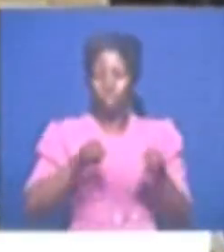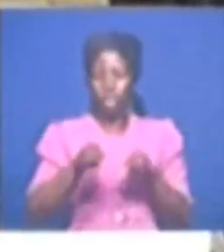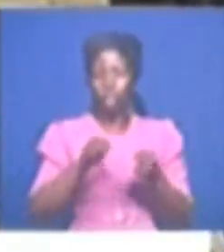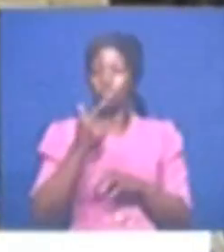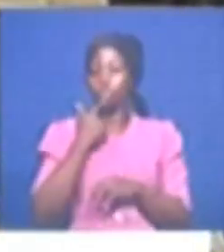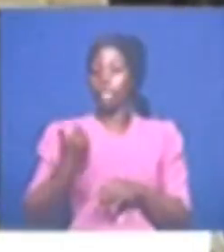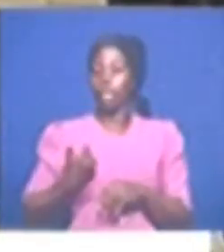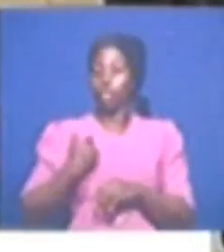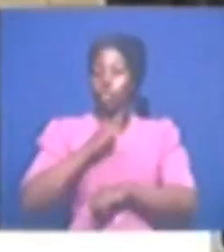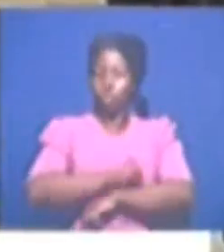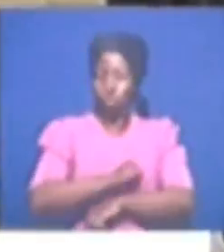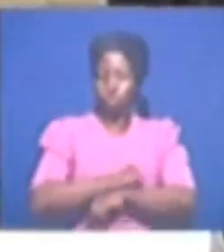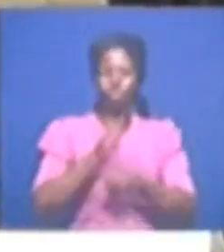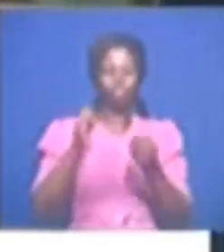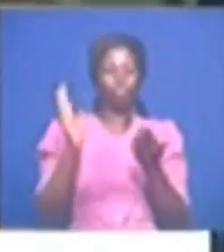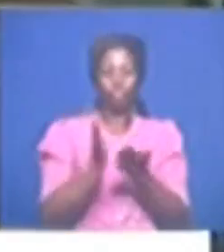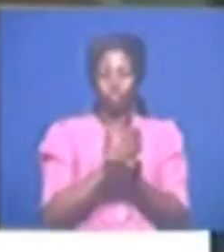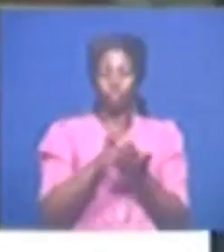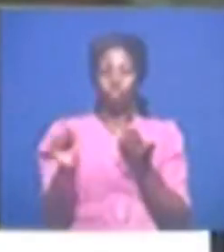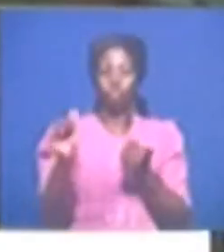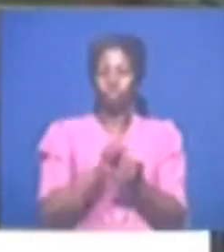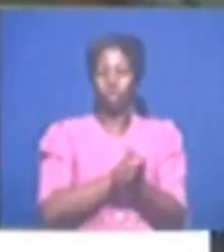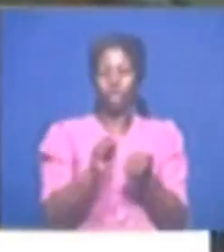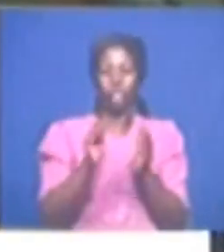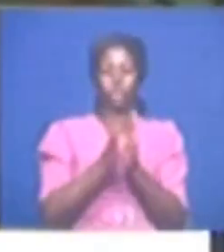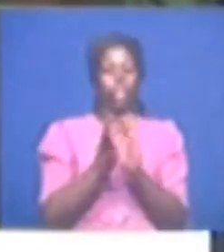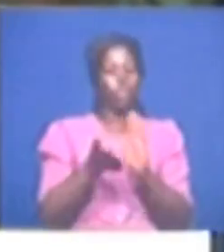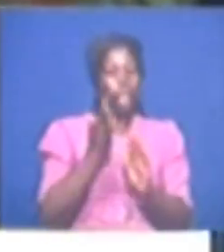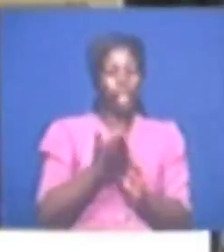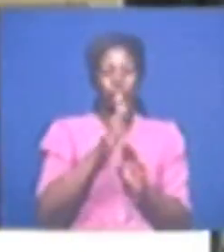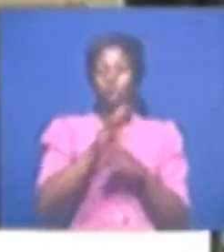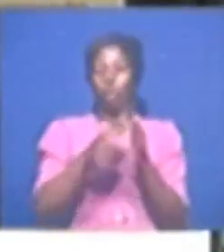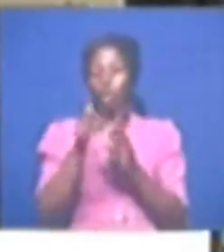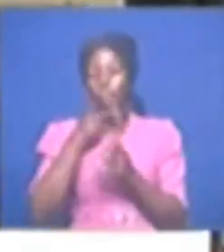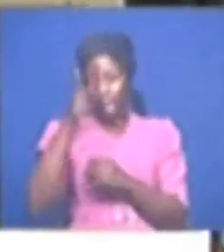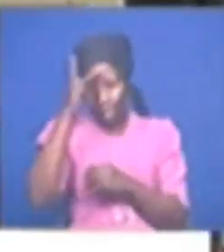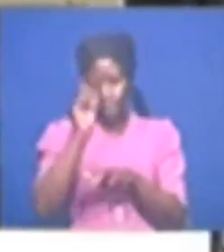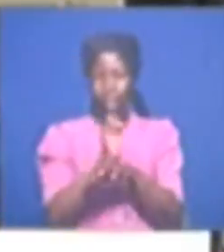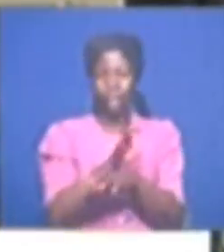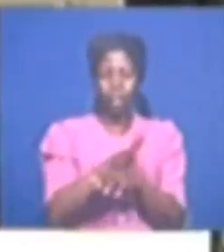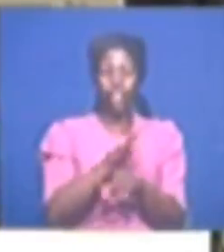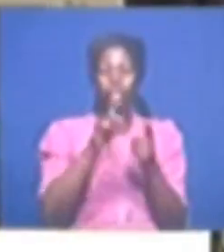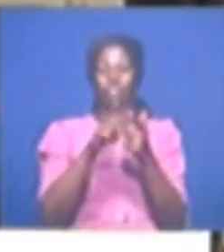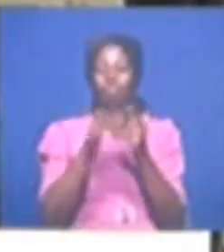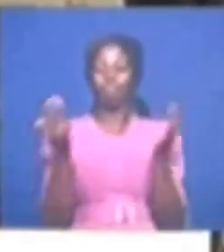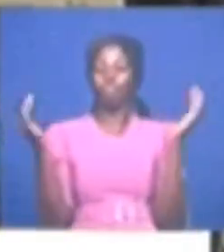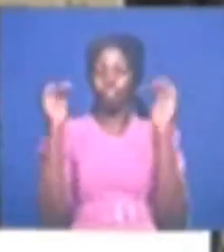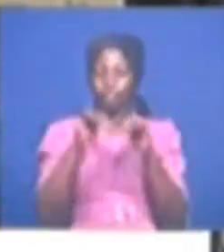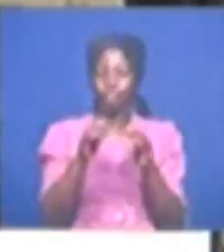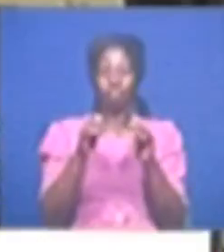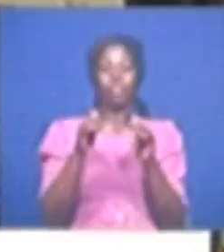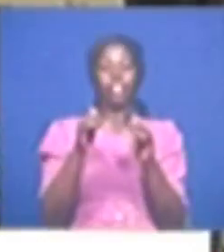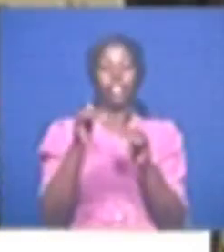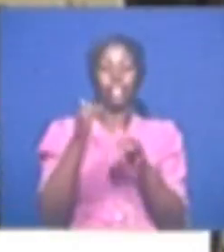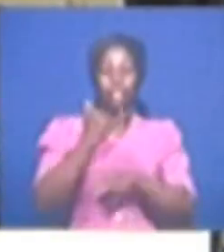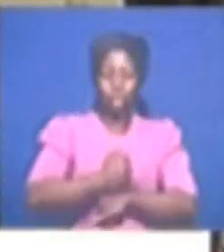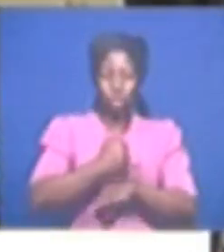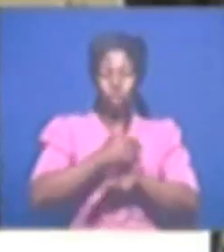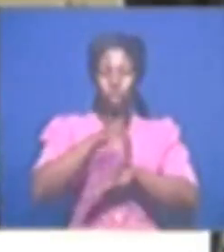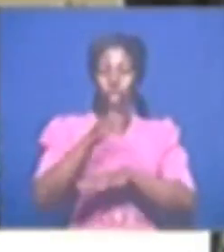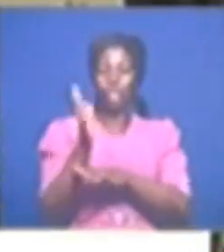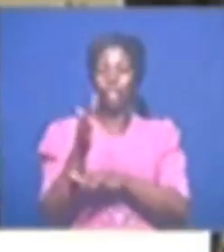Nairobi, is dissolved with immediate effect. All parents of the school are advised to assemble at the institution on Thursday, the 7th